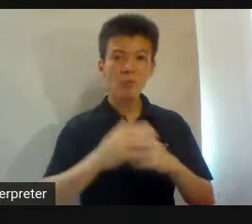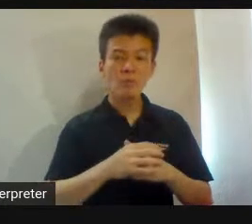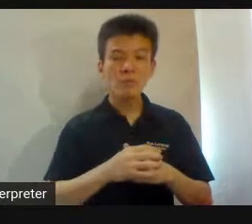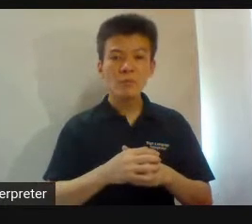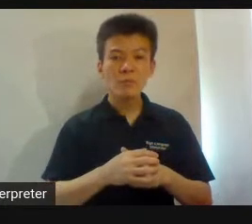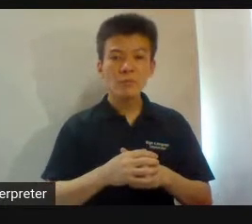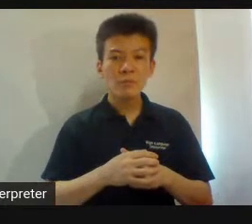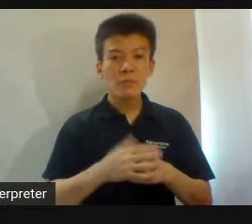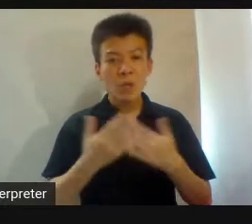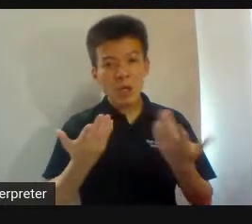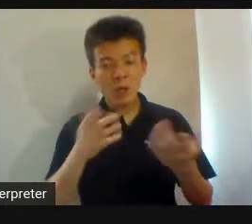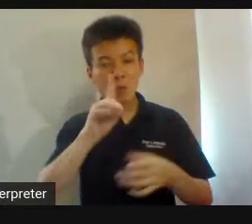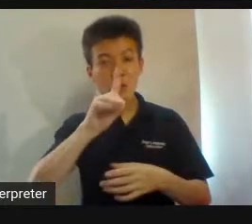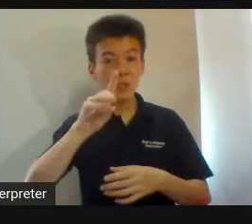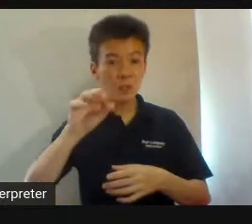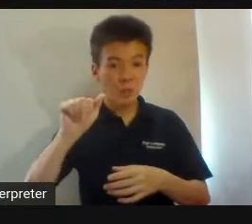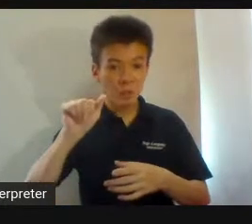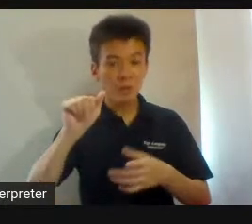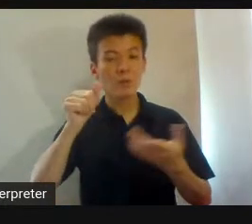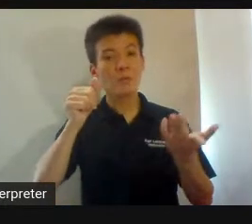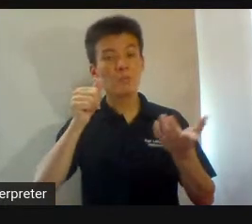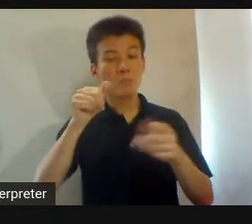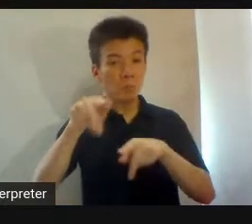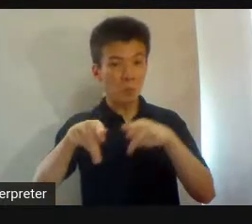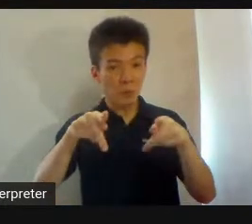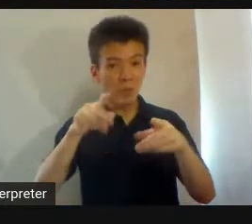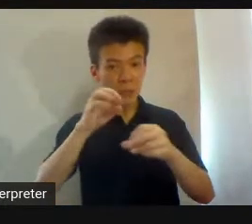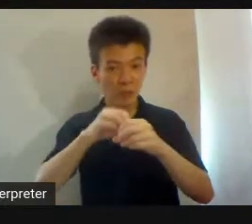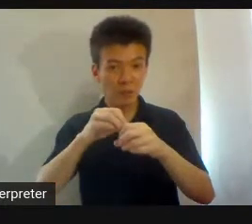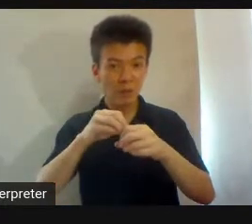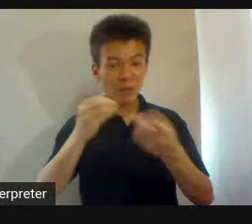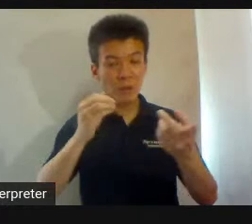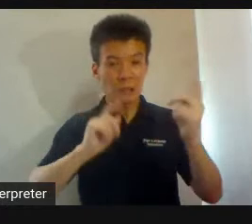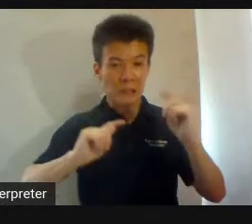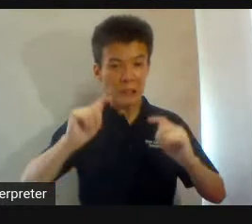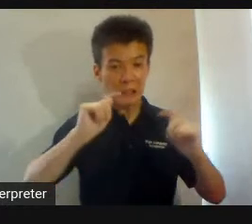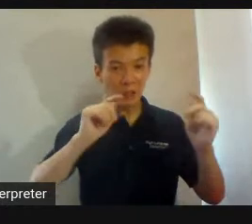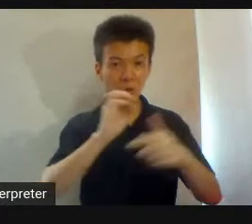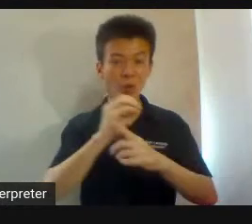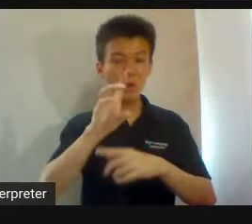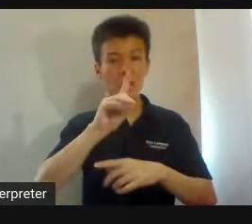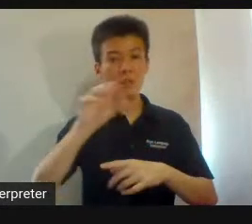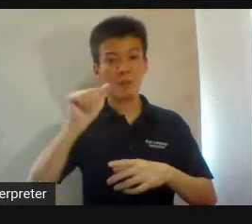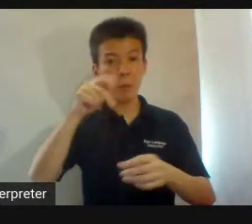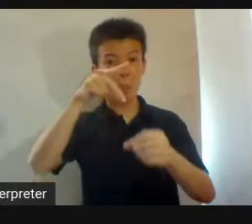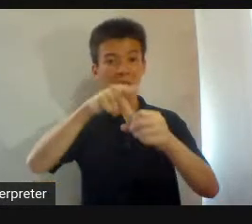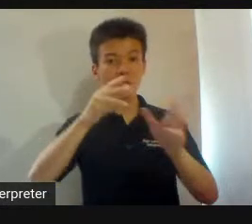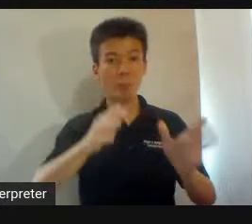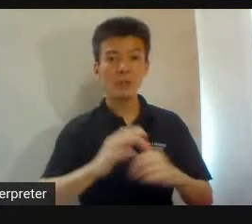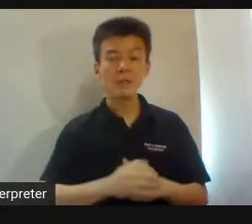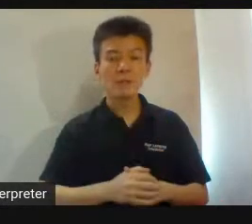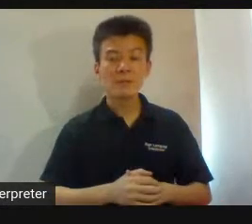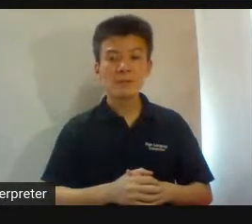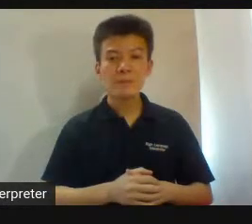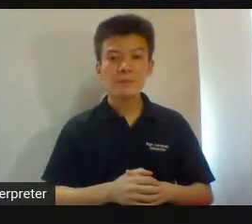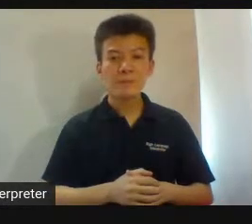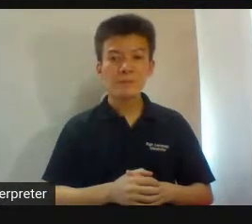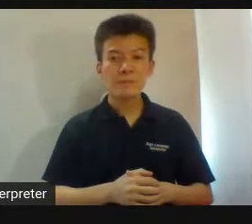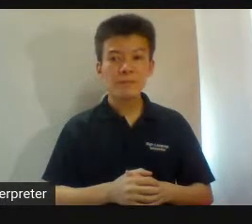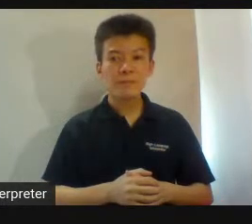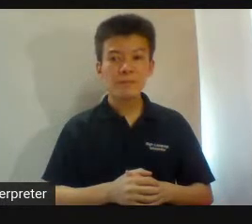how disabled patrons in terms of the theatre industry or disabled participants